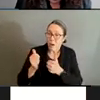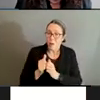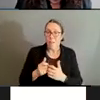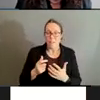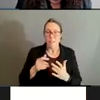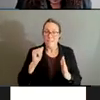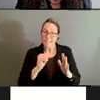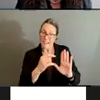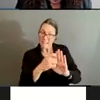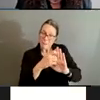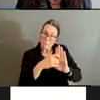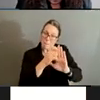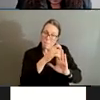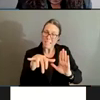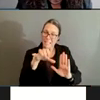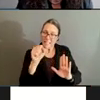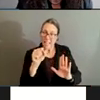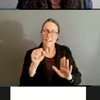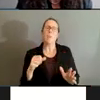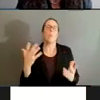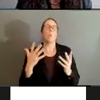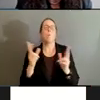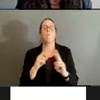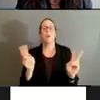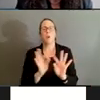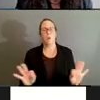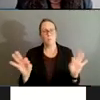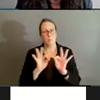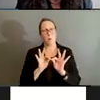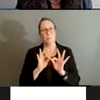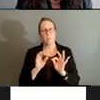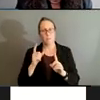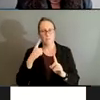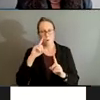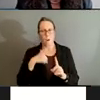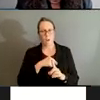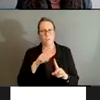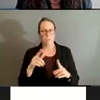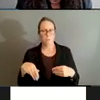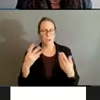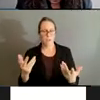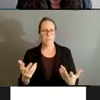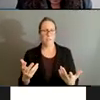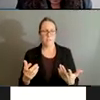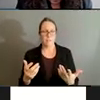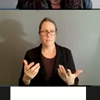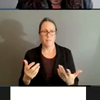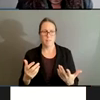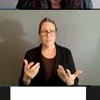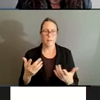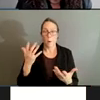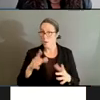that information is included in their application, especially if they lost equipment as a result of the storm. Want to make sure that we